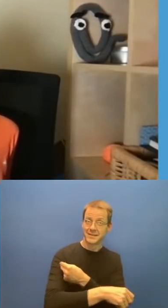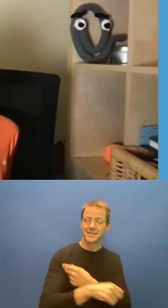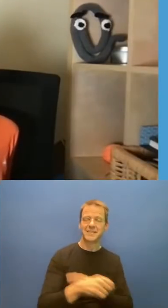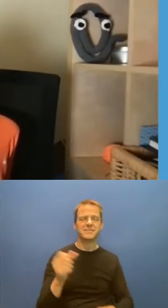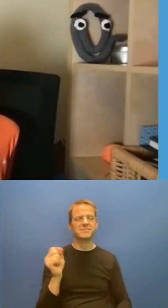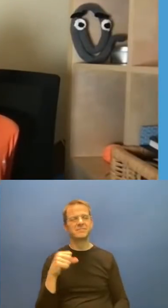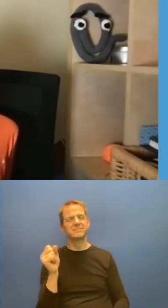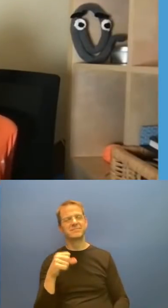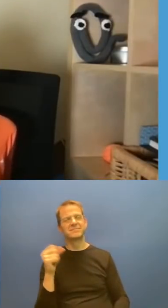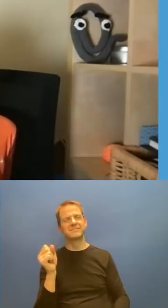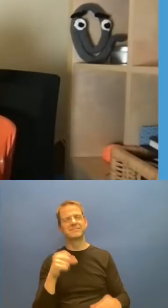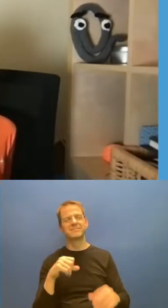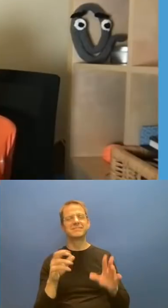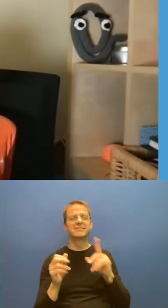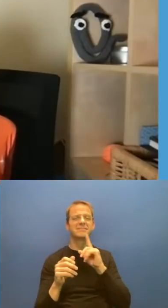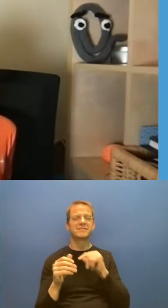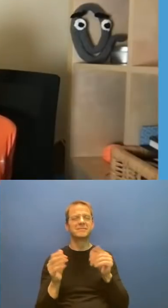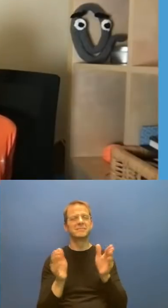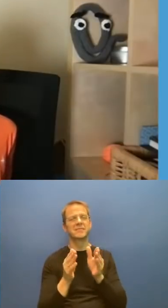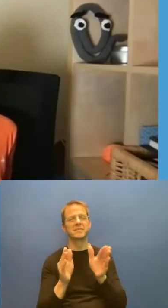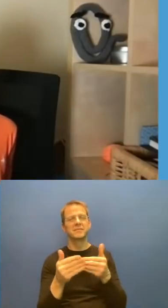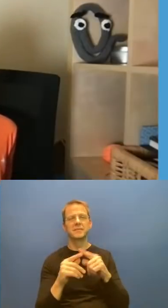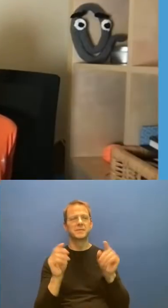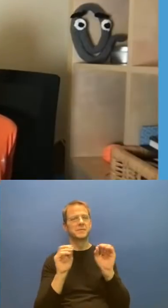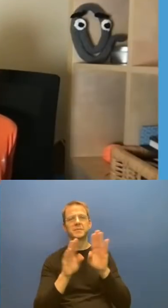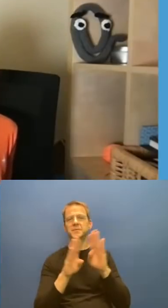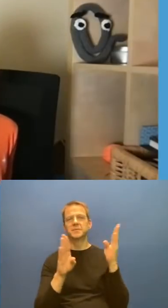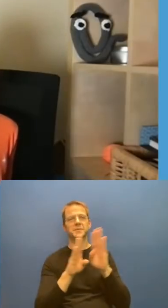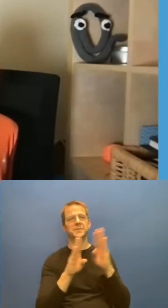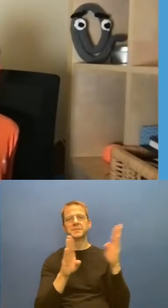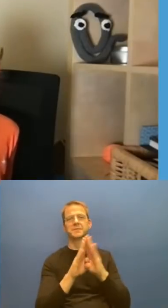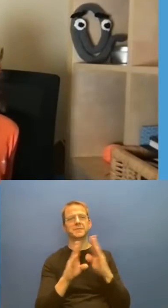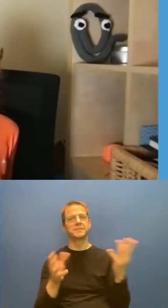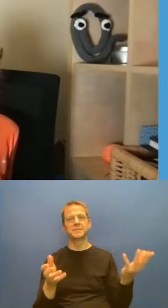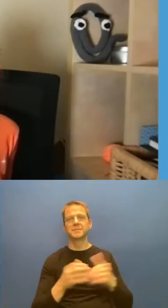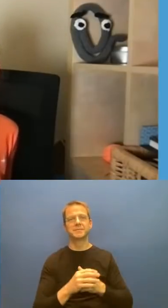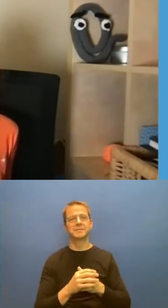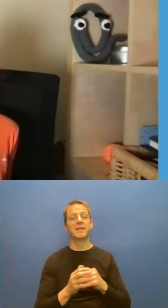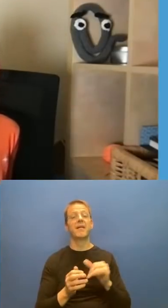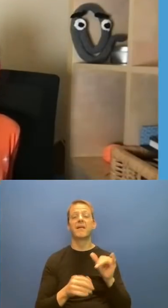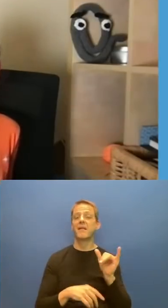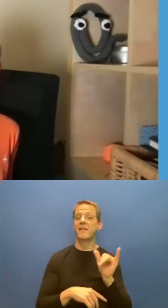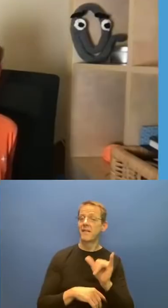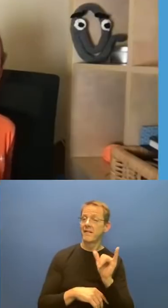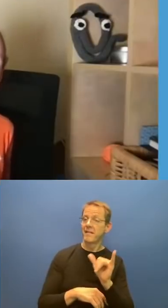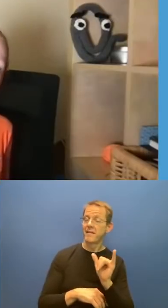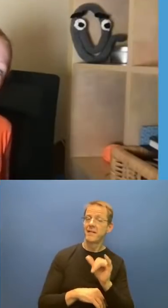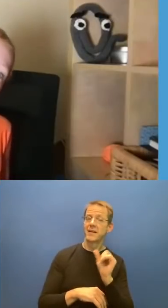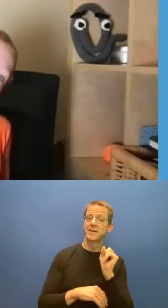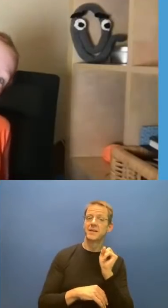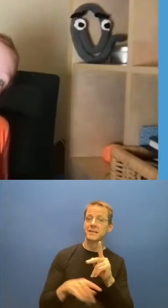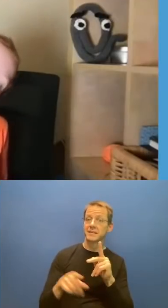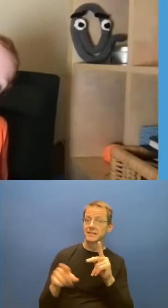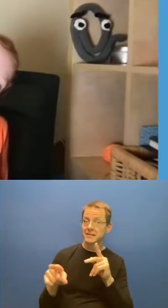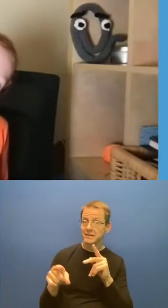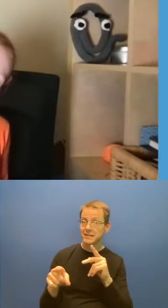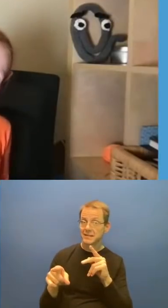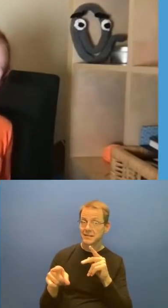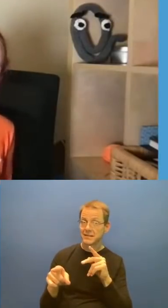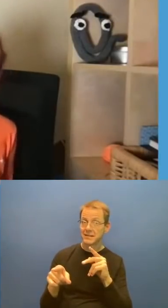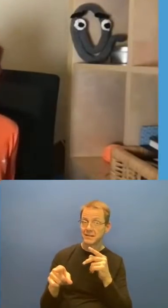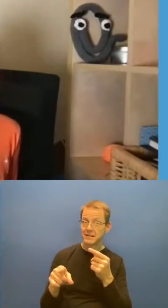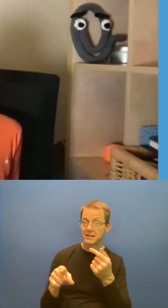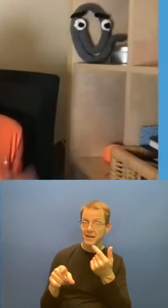And did they put it in your tongue? No, they put it No. Okay. Where did they